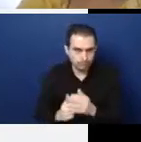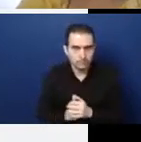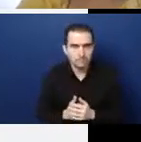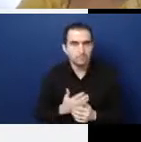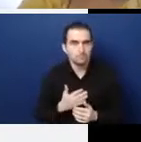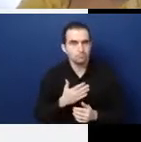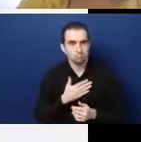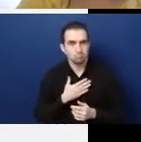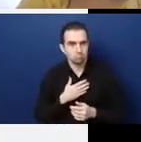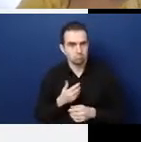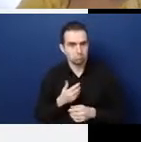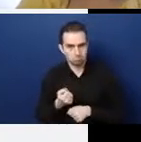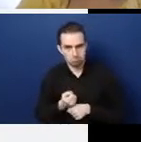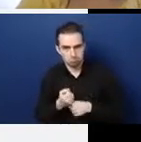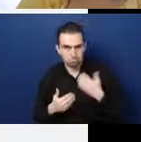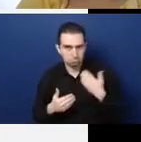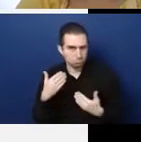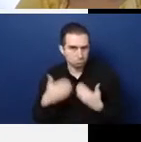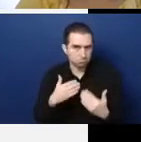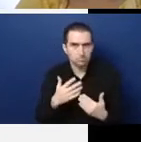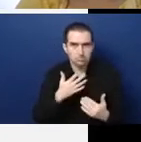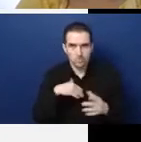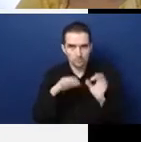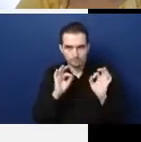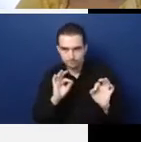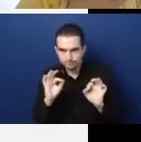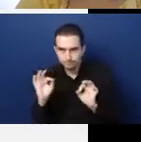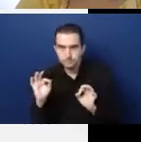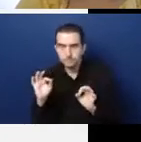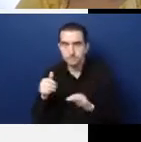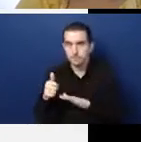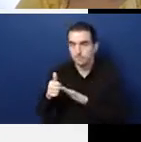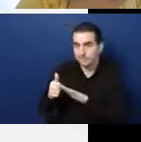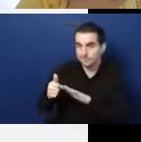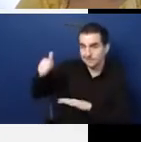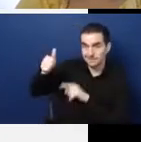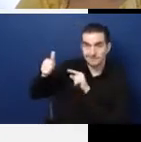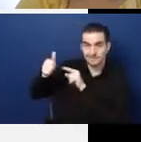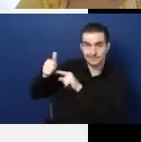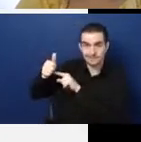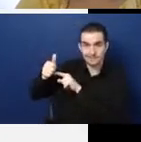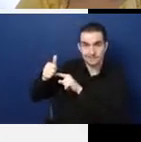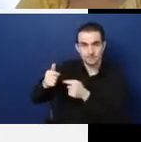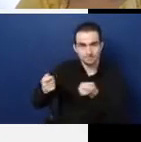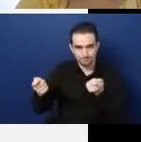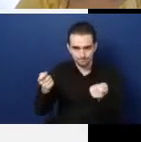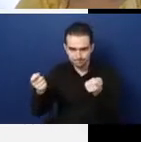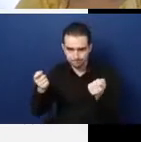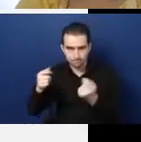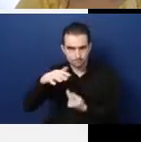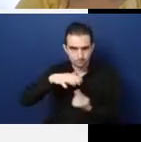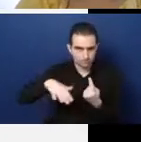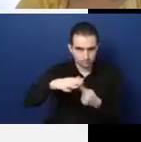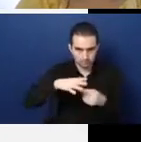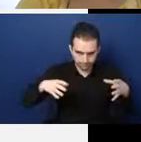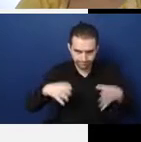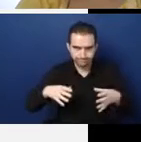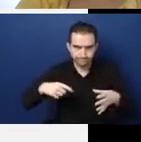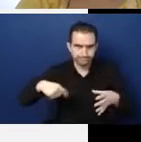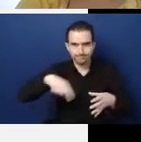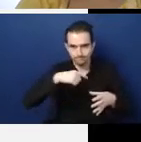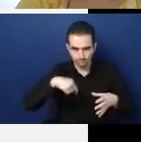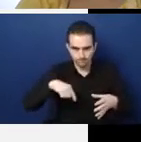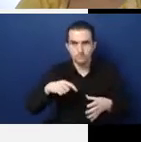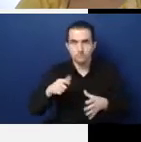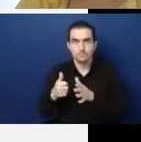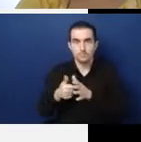and alongside the safeguarding manager is country designated leads. These country designated leads are trained in safeguarding